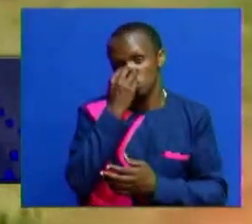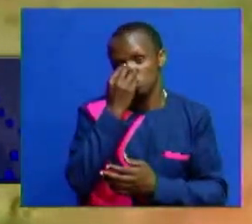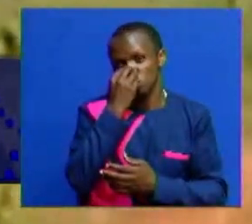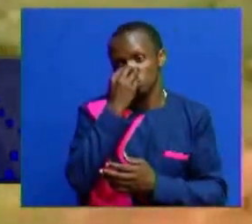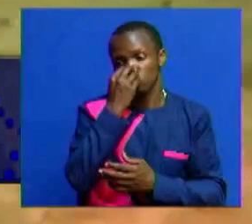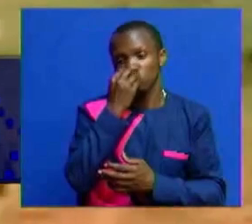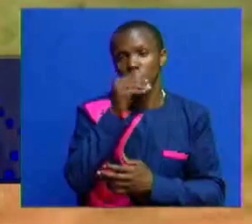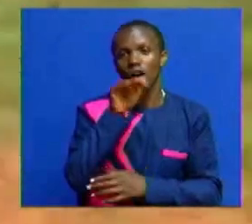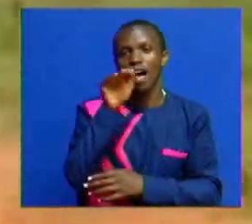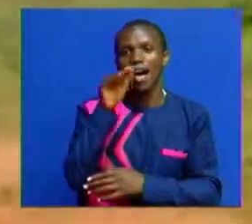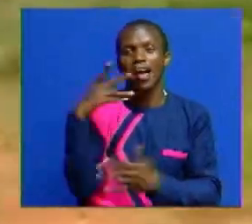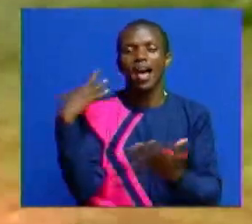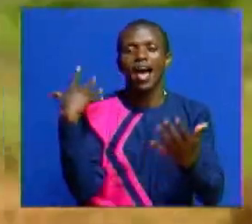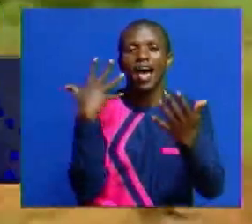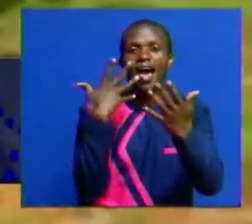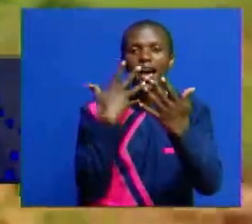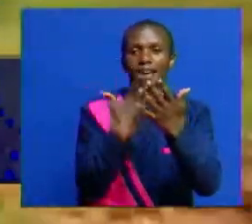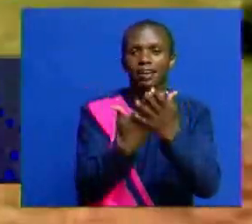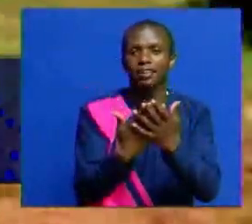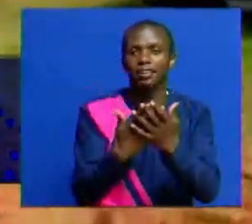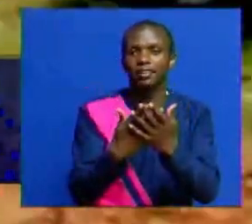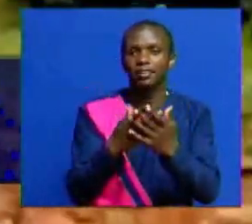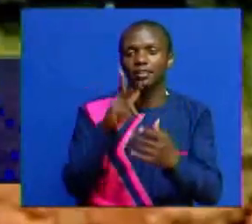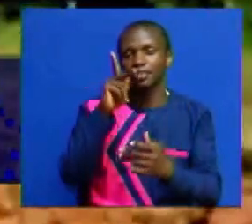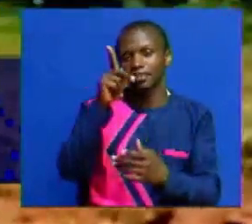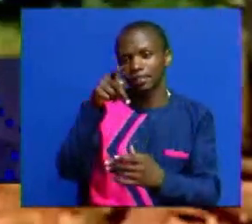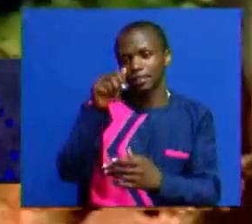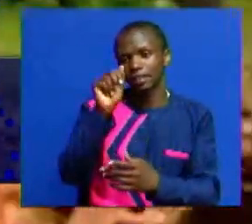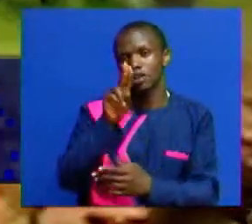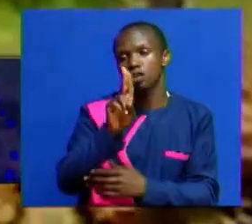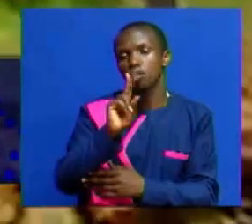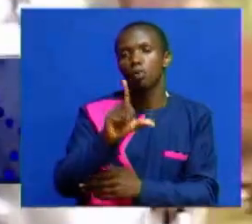called for the arrest of the sect leader Paul McKenzie.